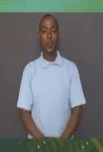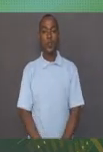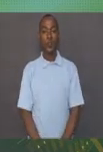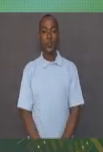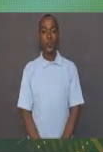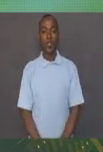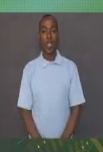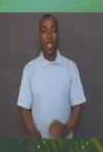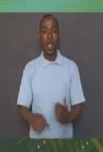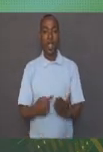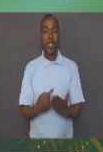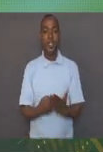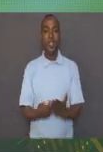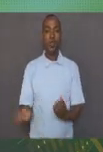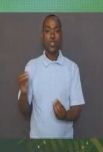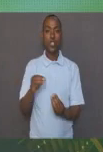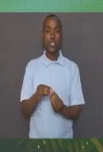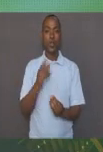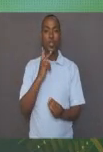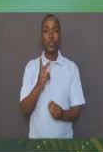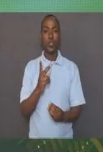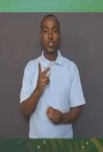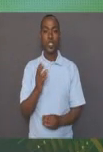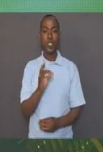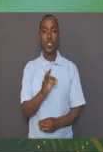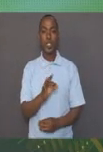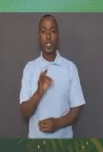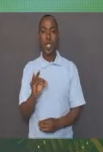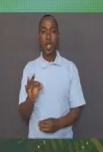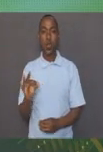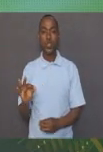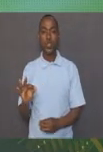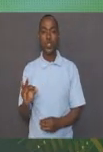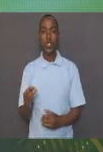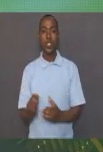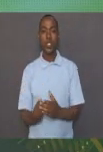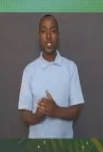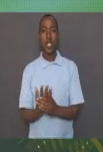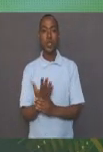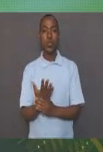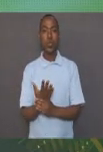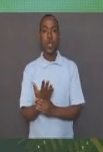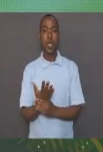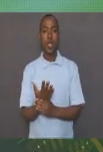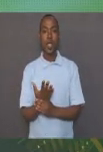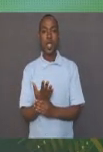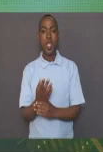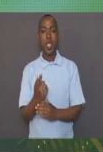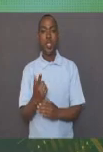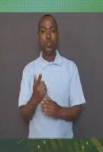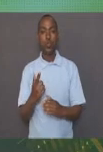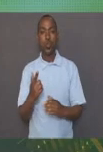They also see how the crop plants grow in relation to the conditions of